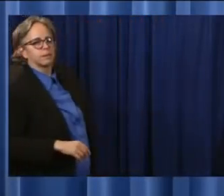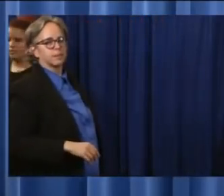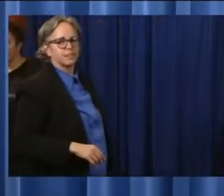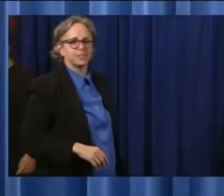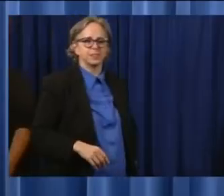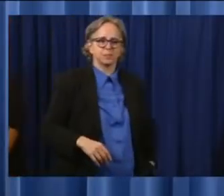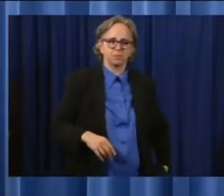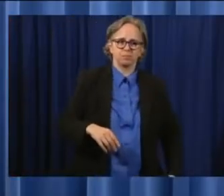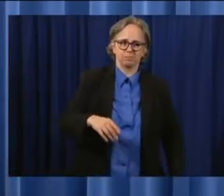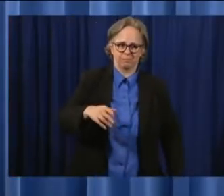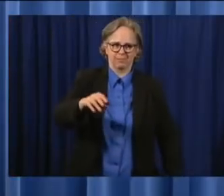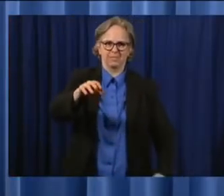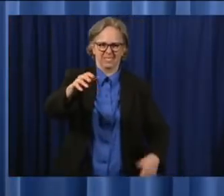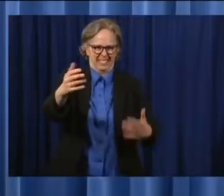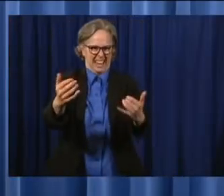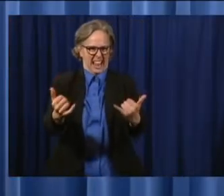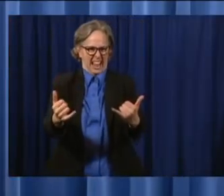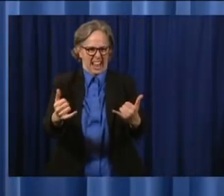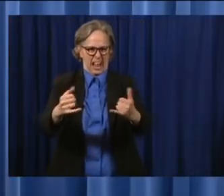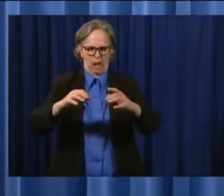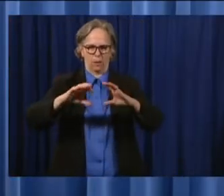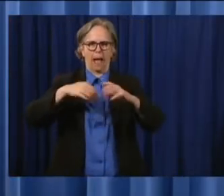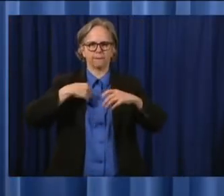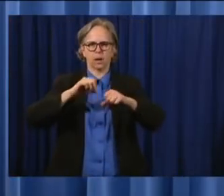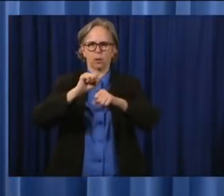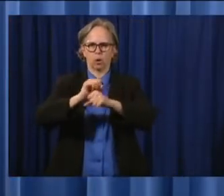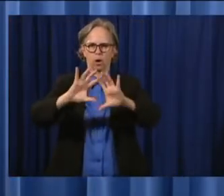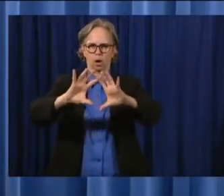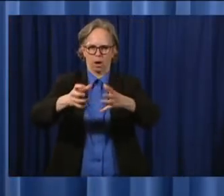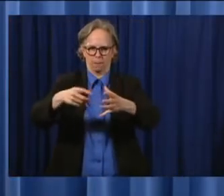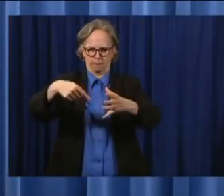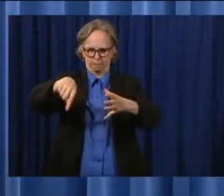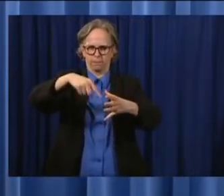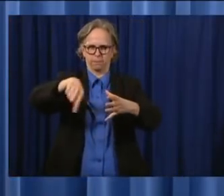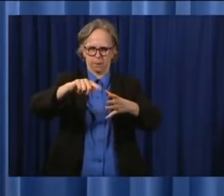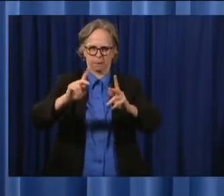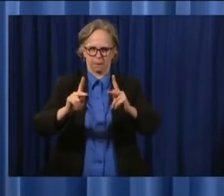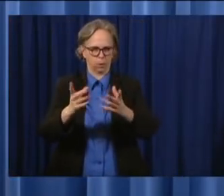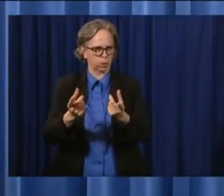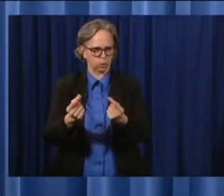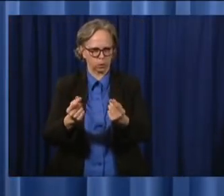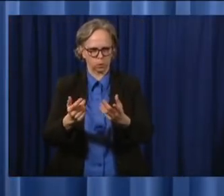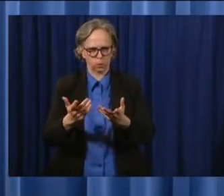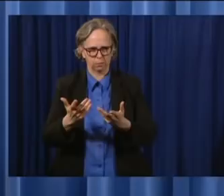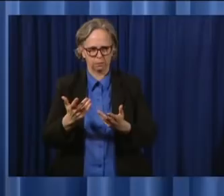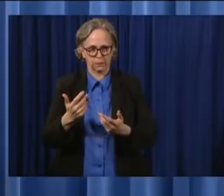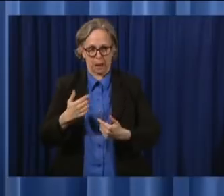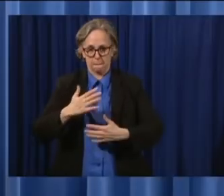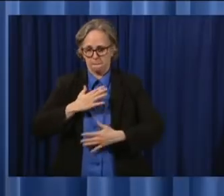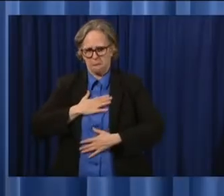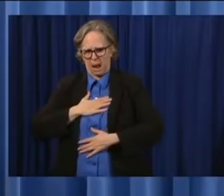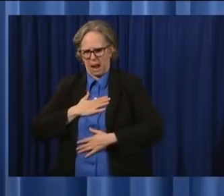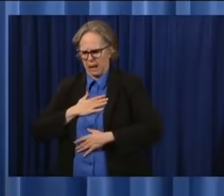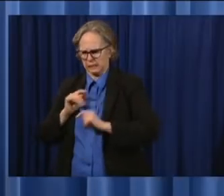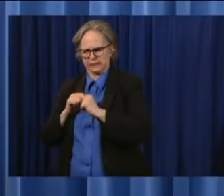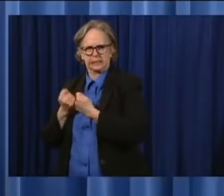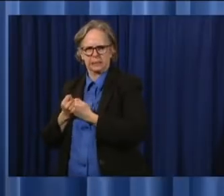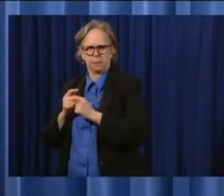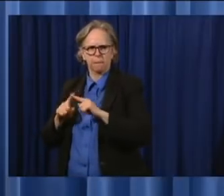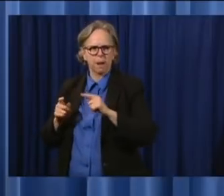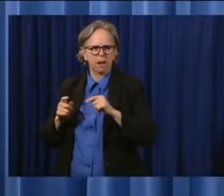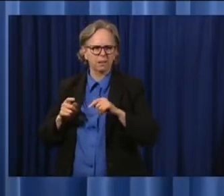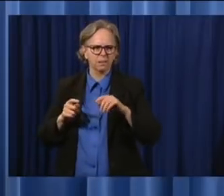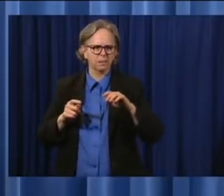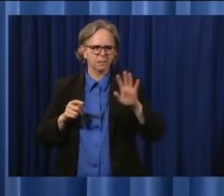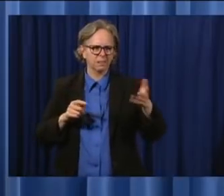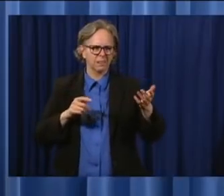not just of our people, but people outside the governor's office and outside the health department who are looking at